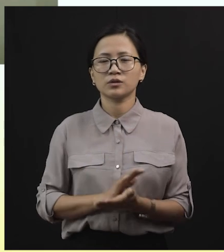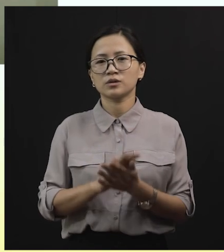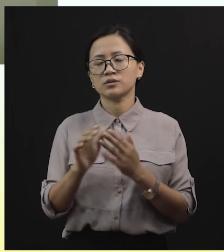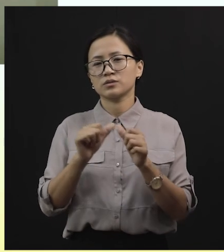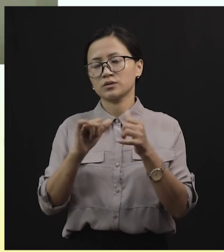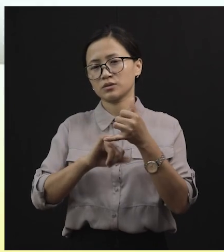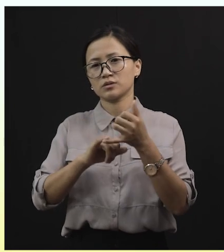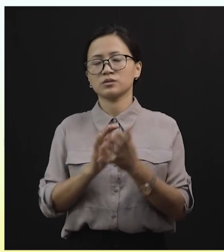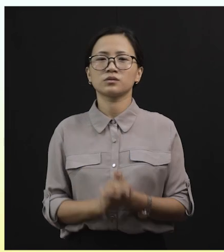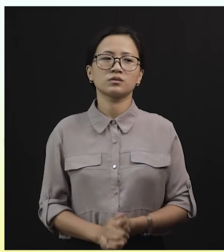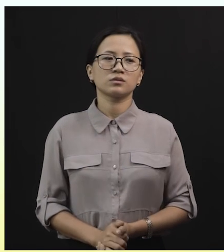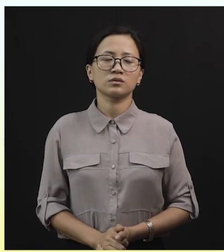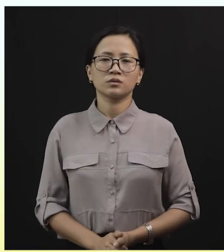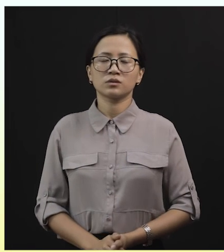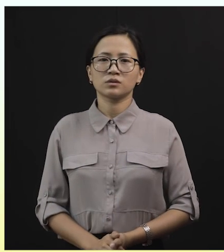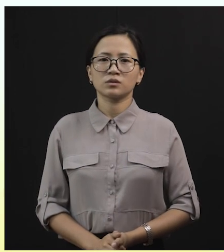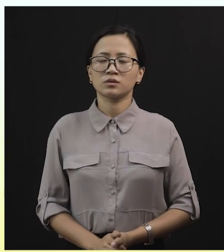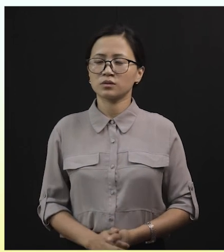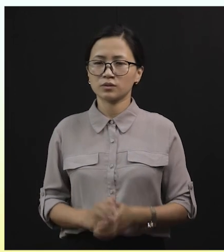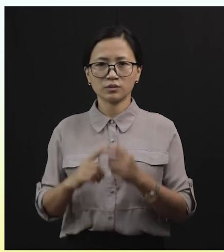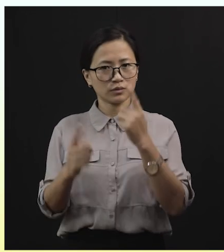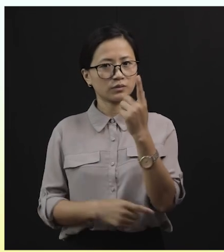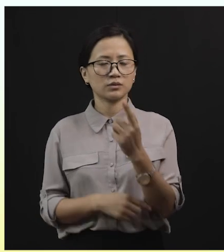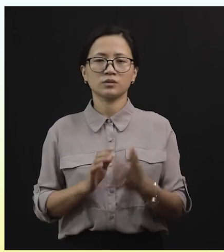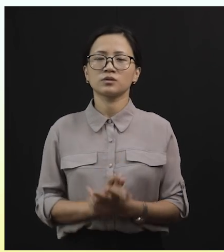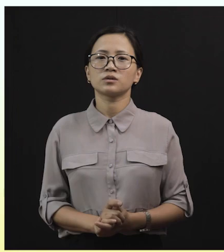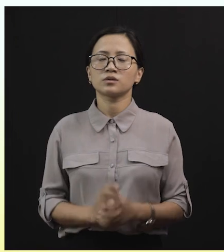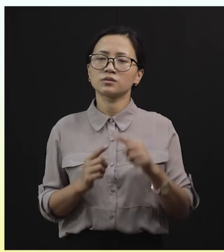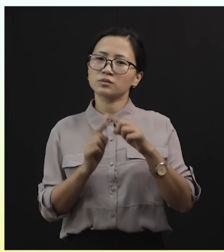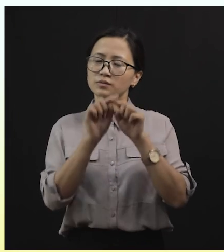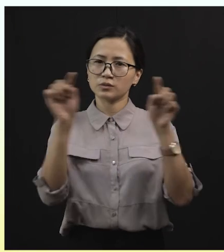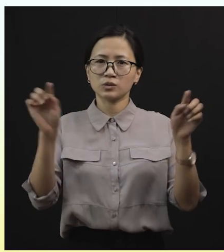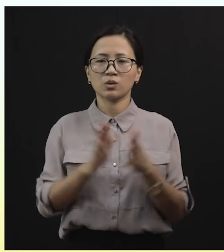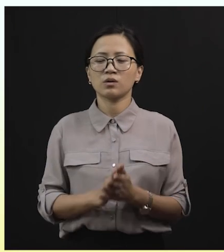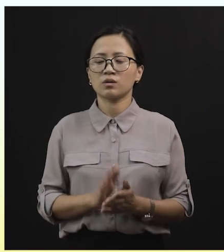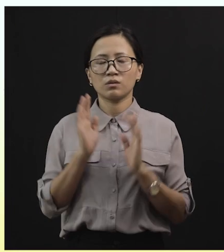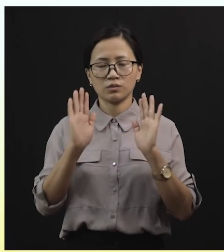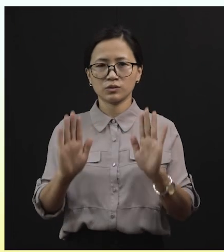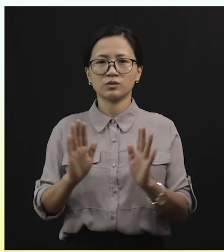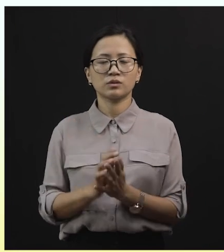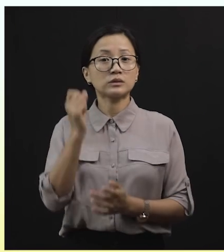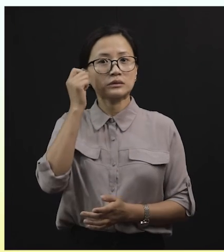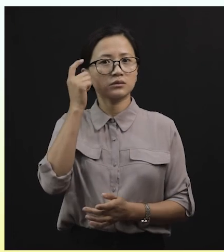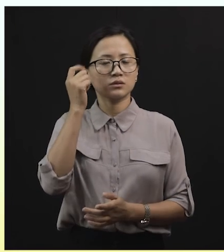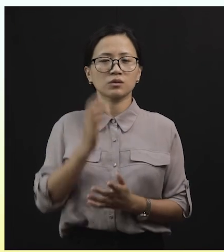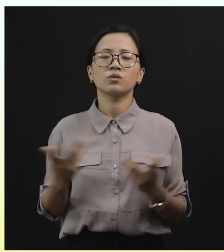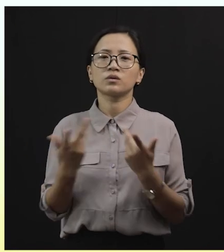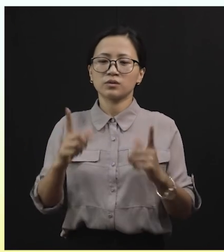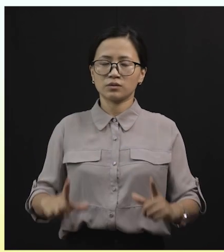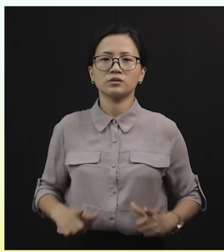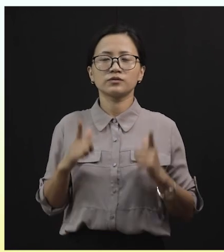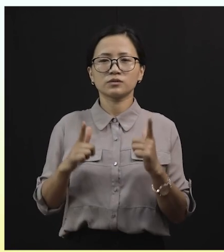your assignment. And so we have come to the end of this topic. I hope you all have understood what a living beings